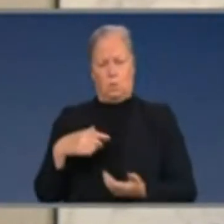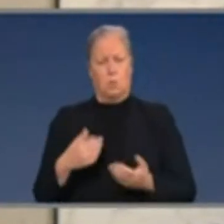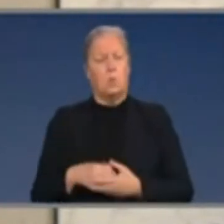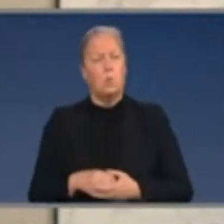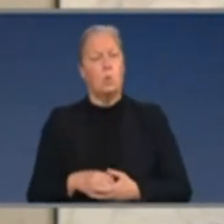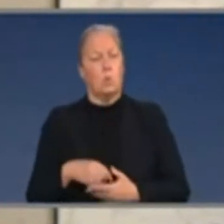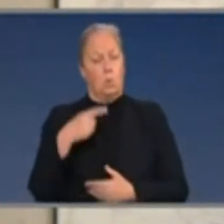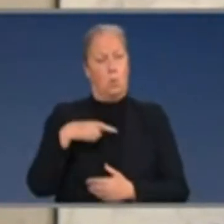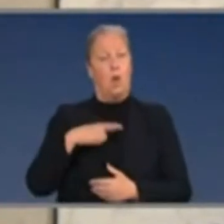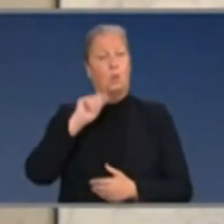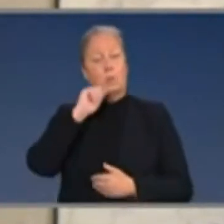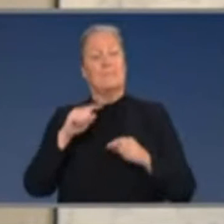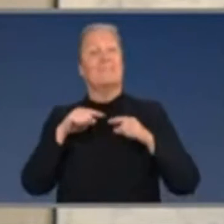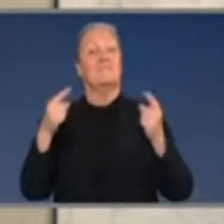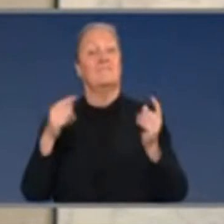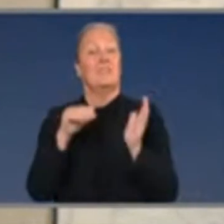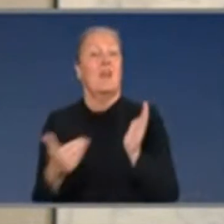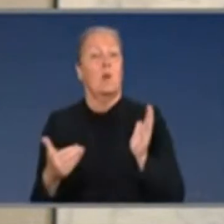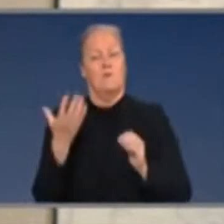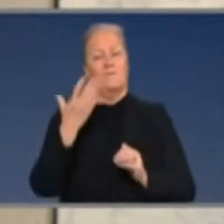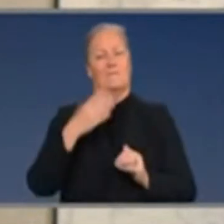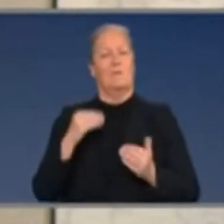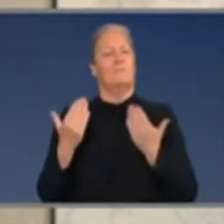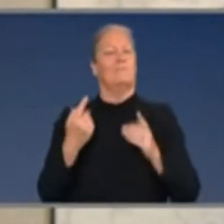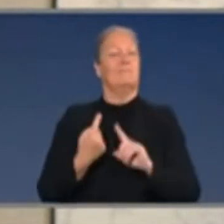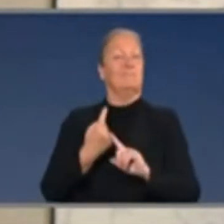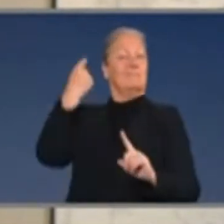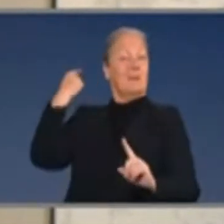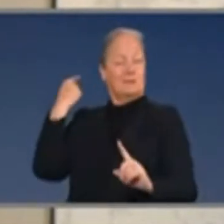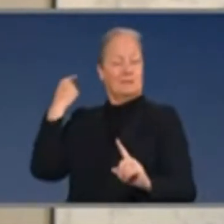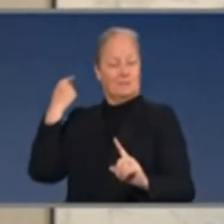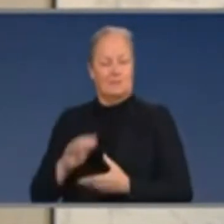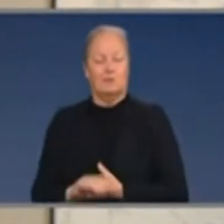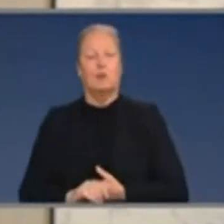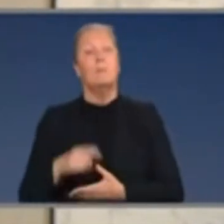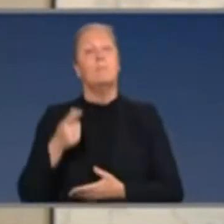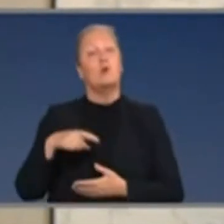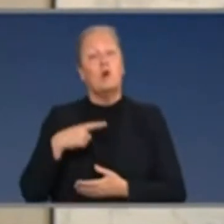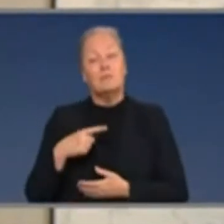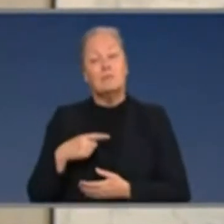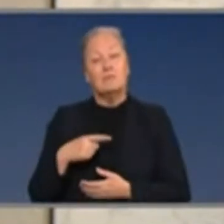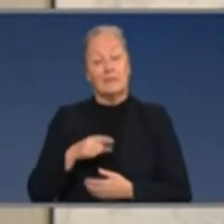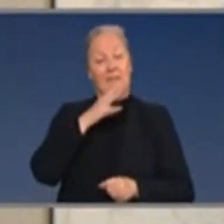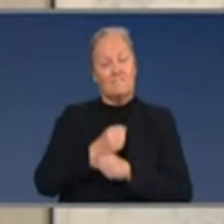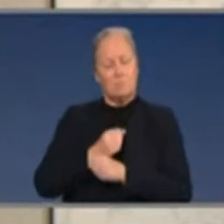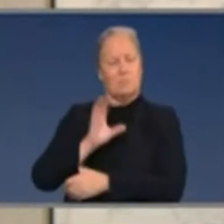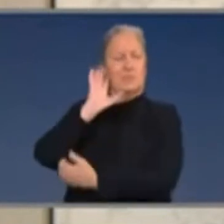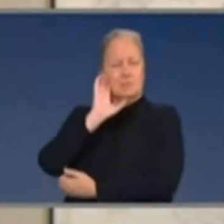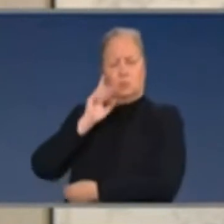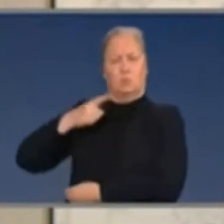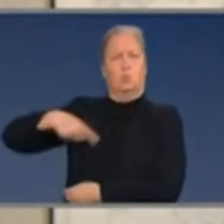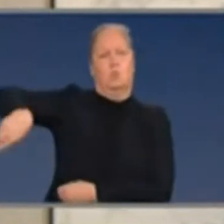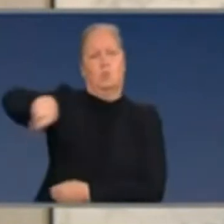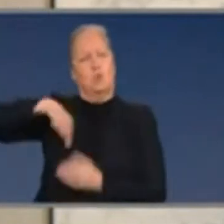get a tangible difference now, is because our voices have been heard and will continue to be